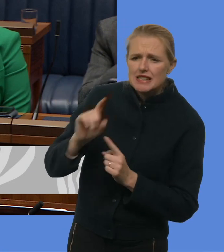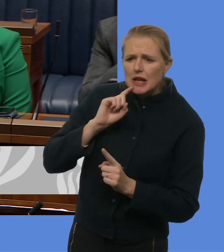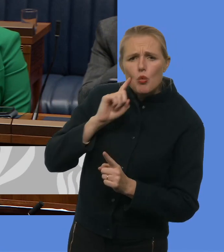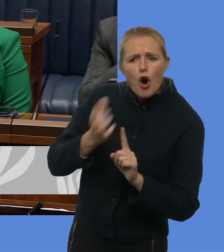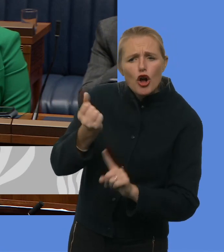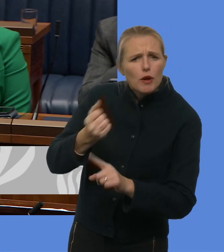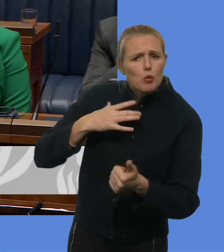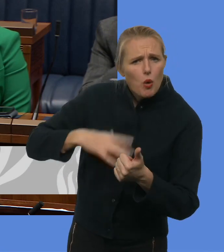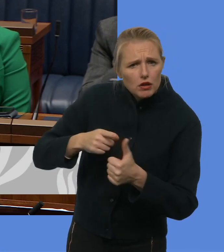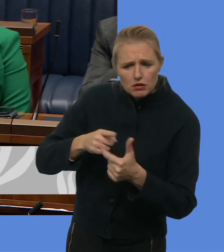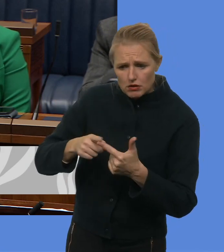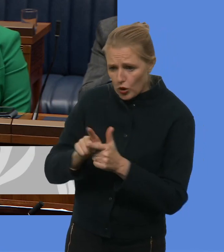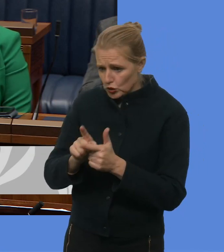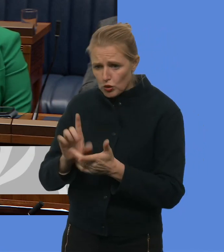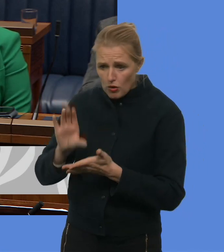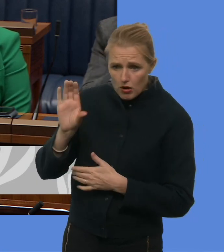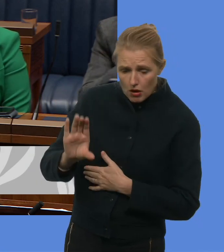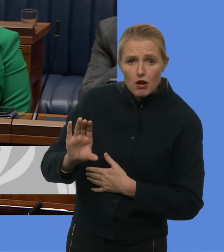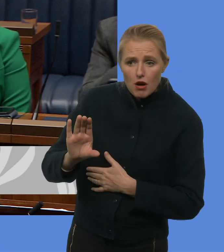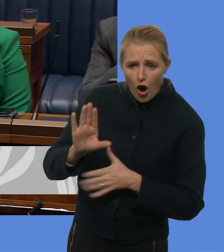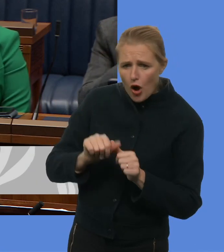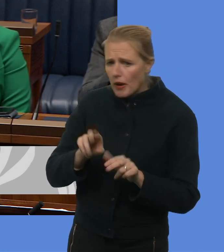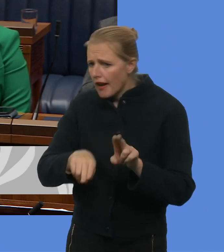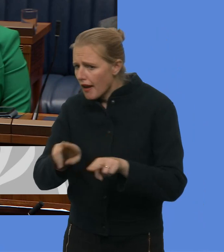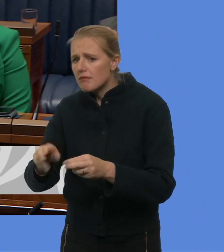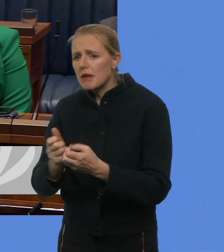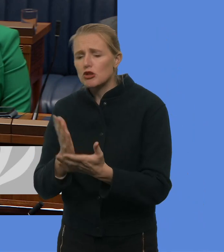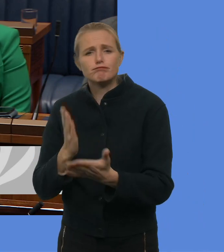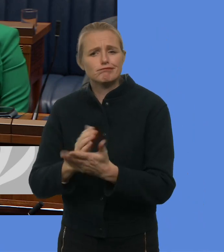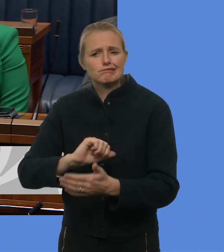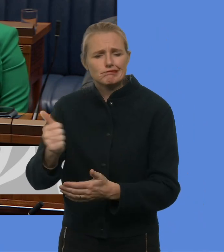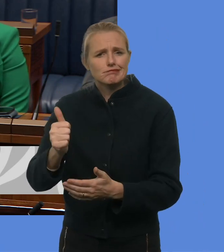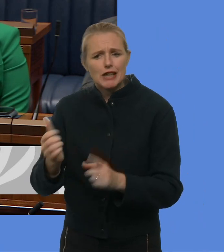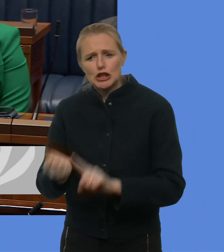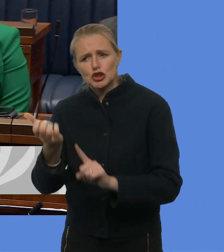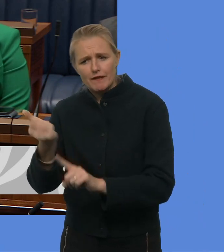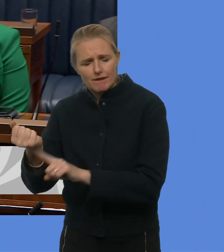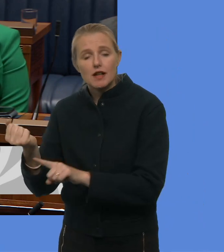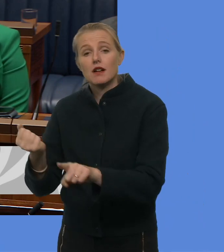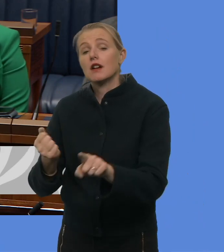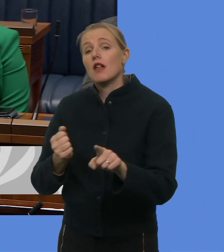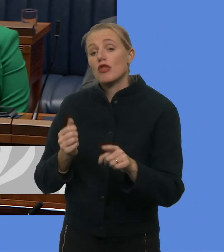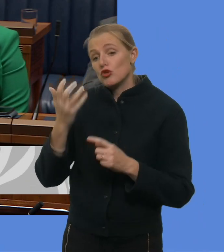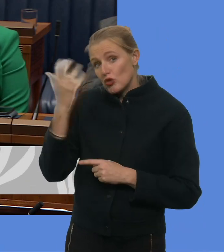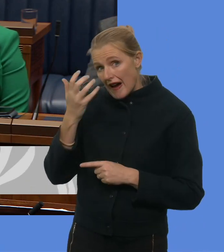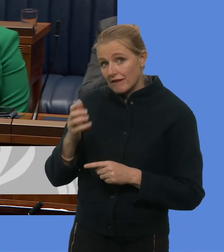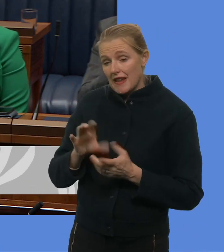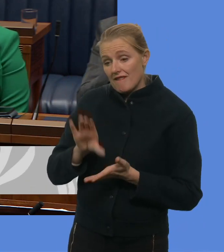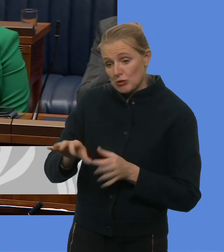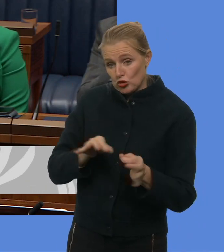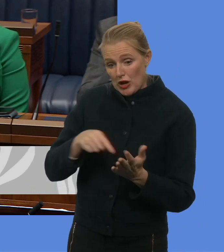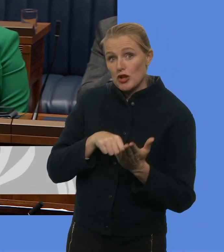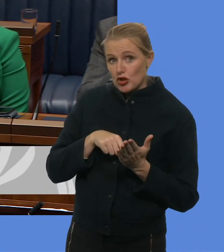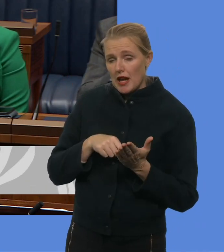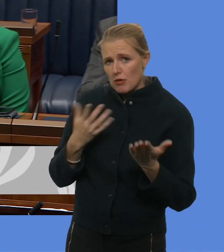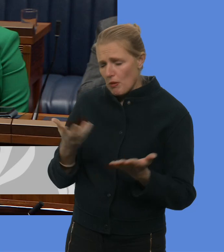to ensure its efficiency and effective delivery. We are currently considering the draft investment strategy, after which we hope to be in a position to bring the